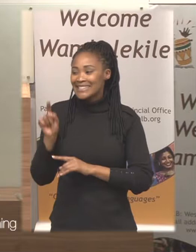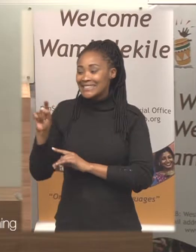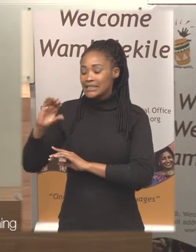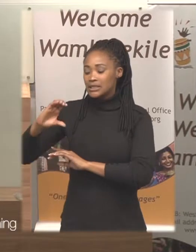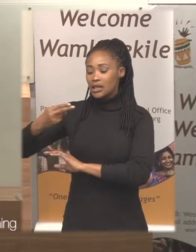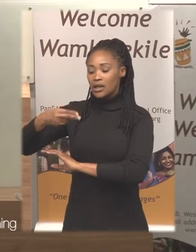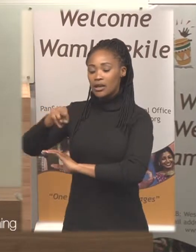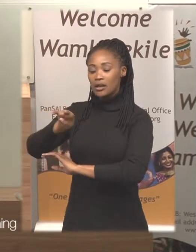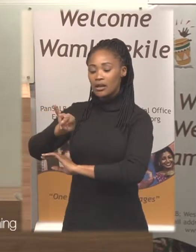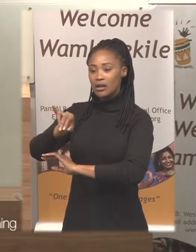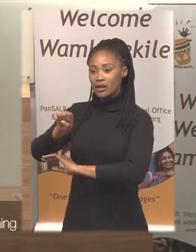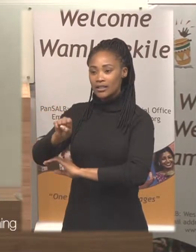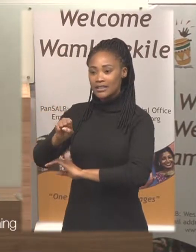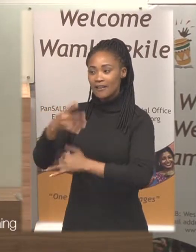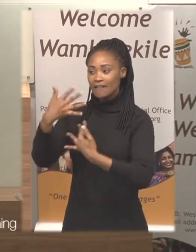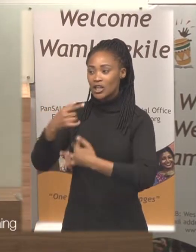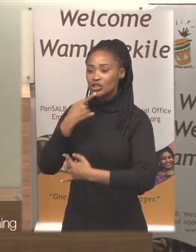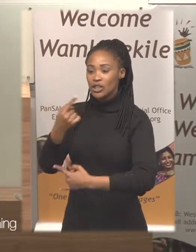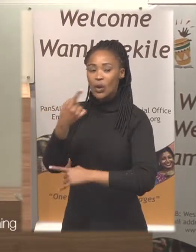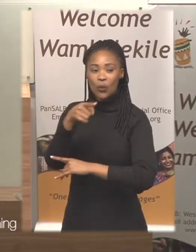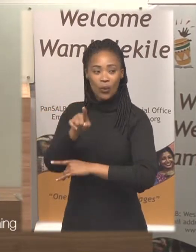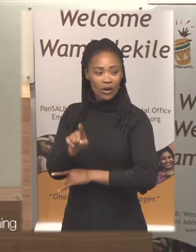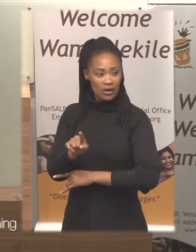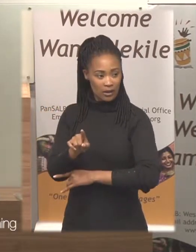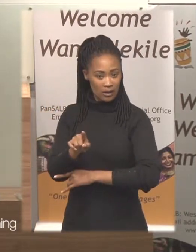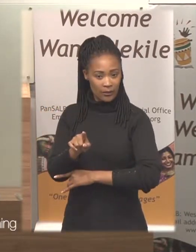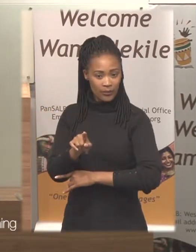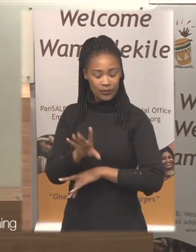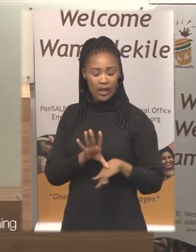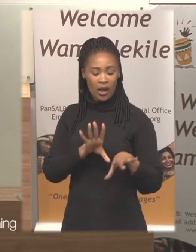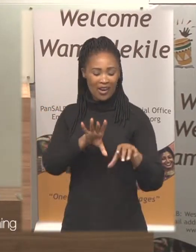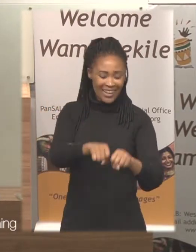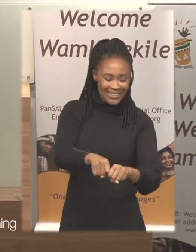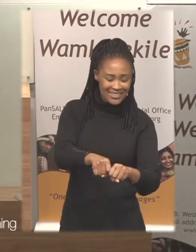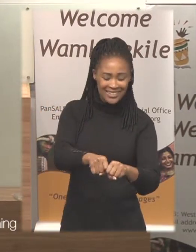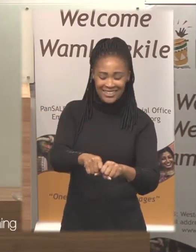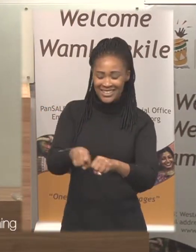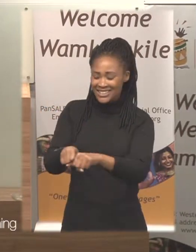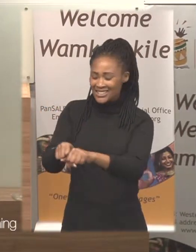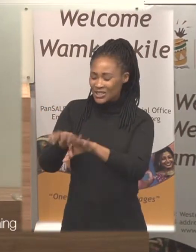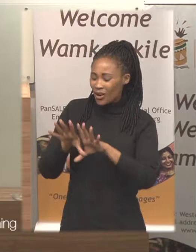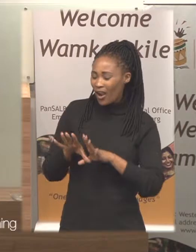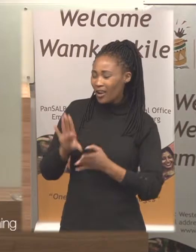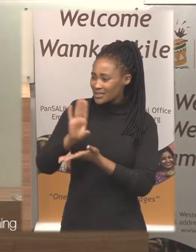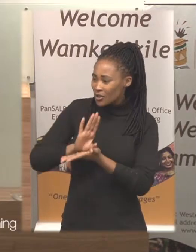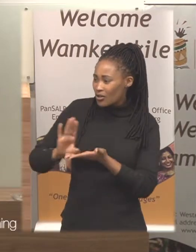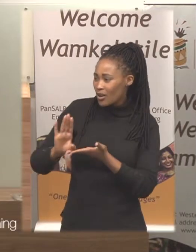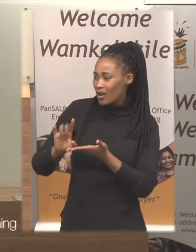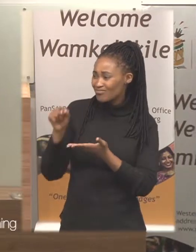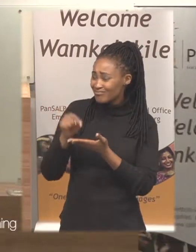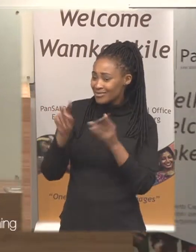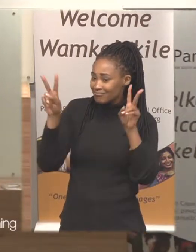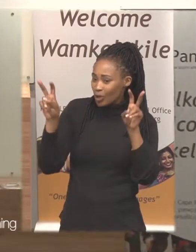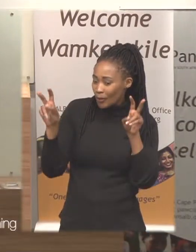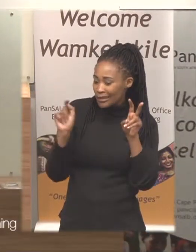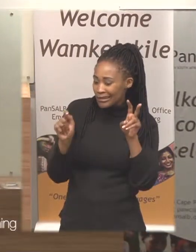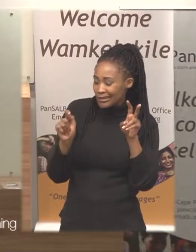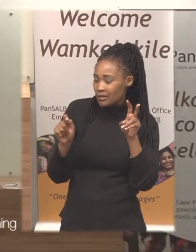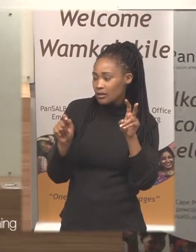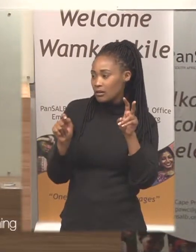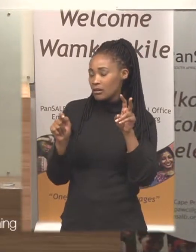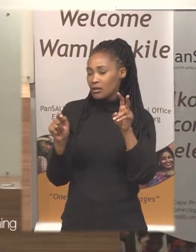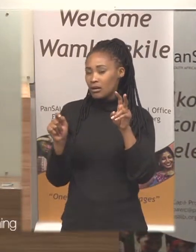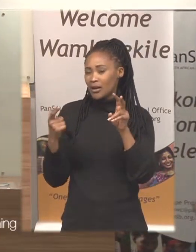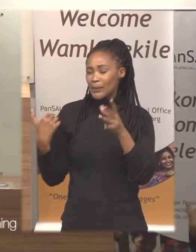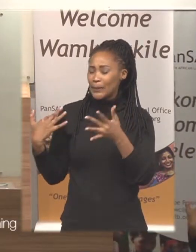The issue of decoloniality, decolonizing the curriculum, has certainly been a topical one for